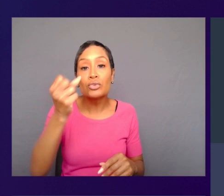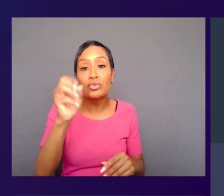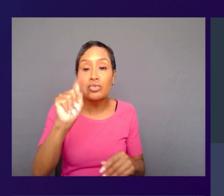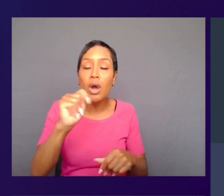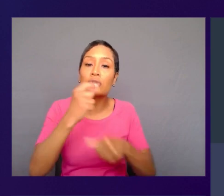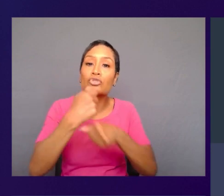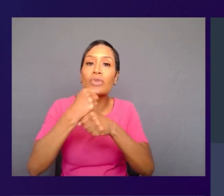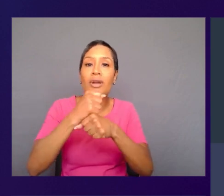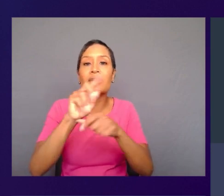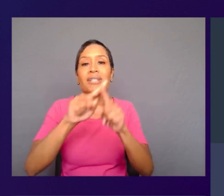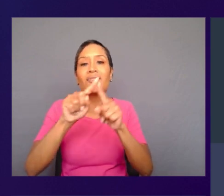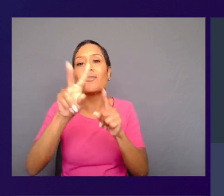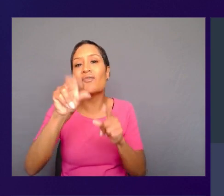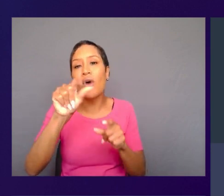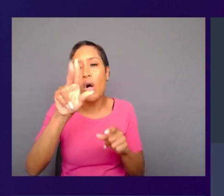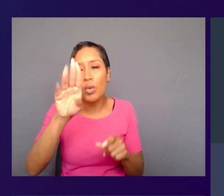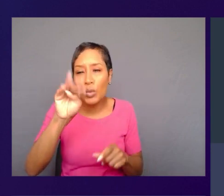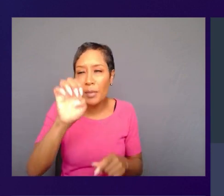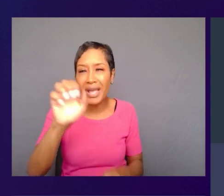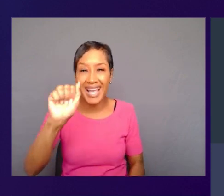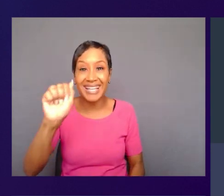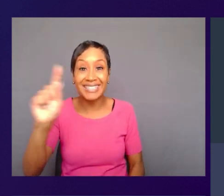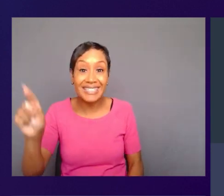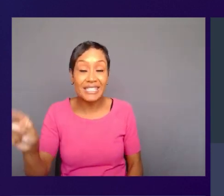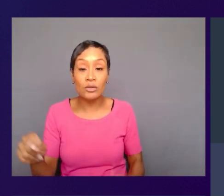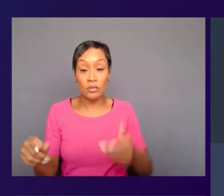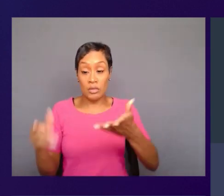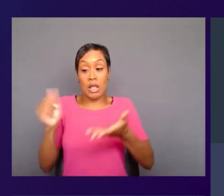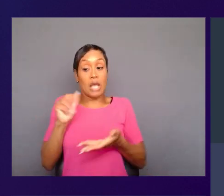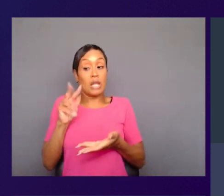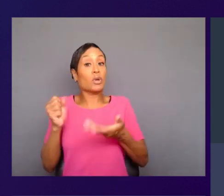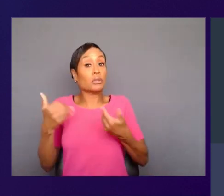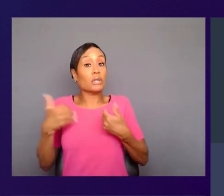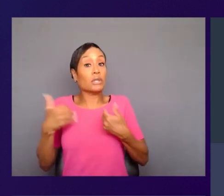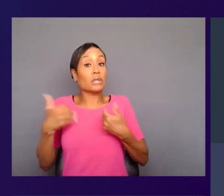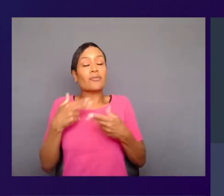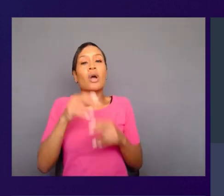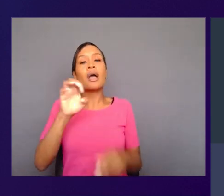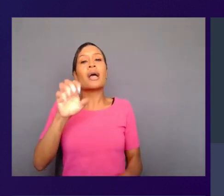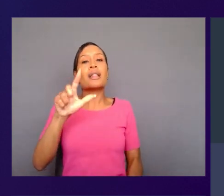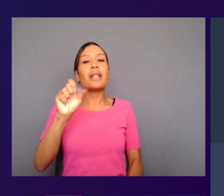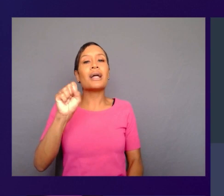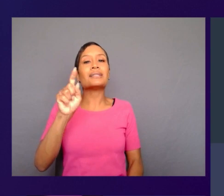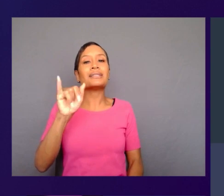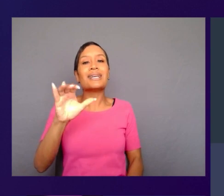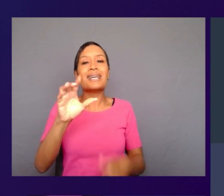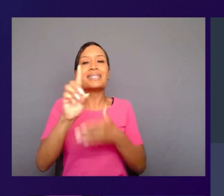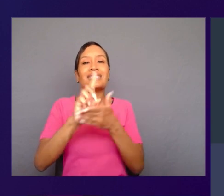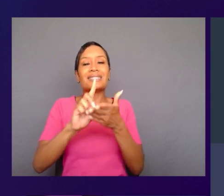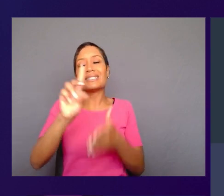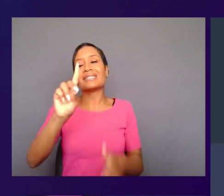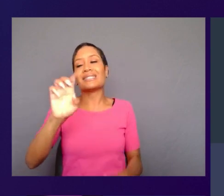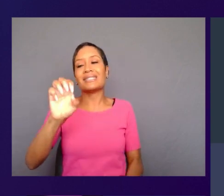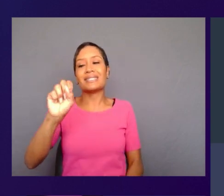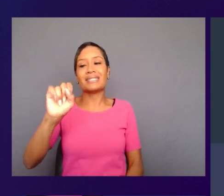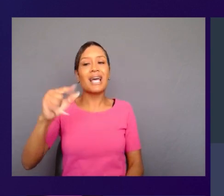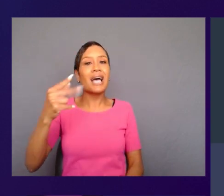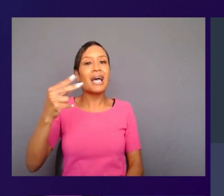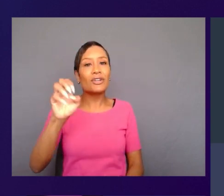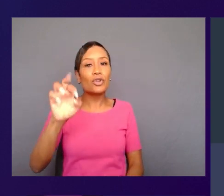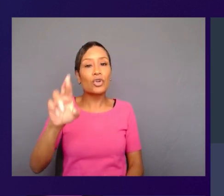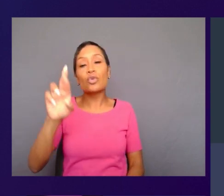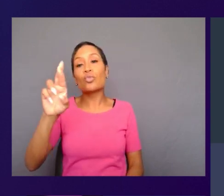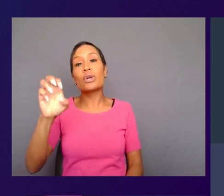AZs. We also have a service here in AWS called Elastic Disaster Recovery, and it's a really good option if you have an RTO of